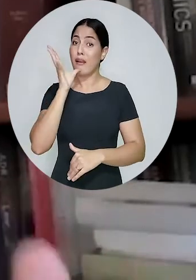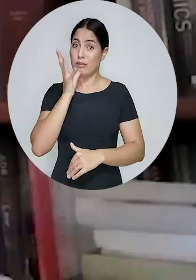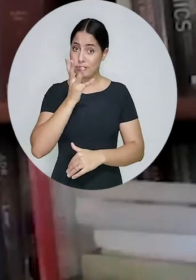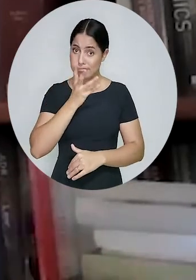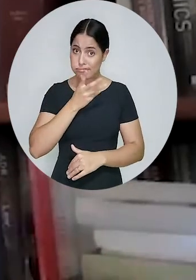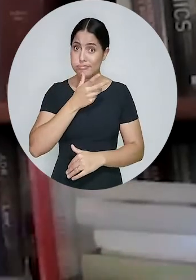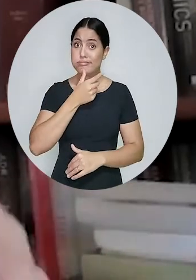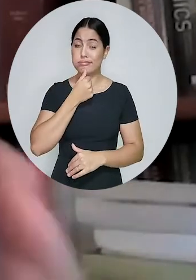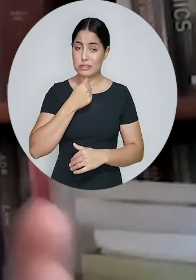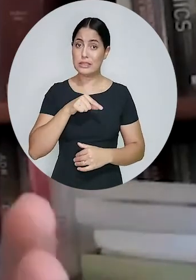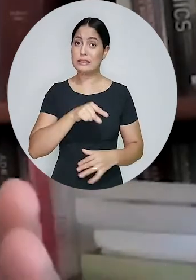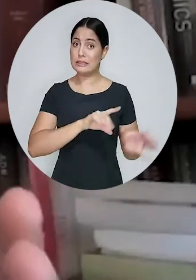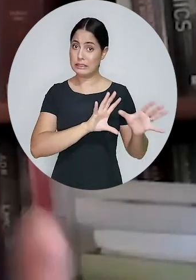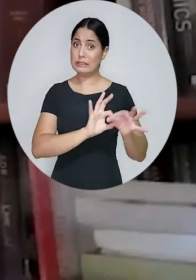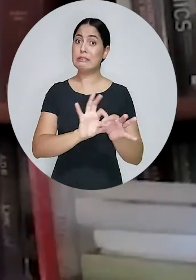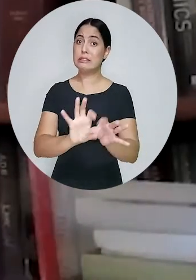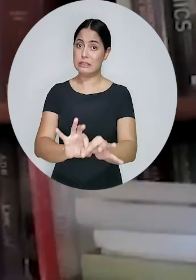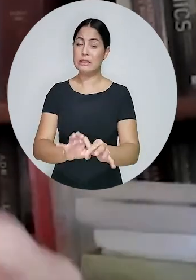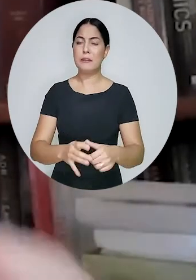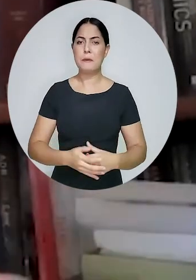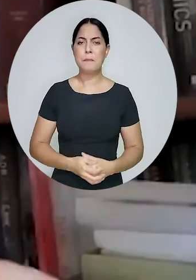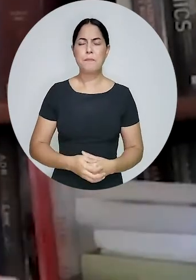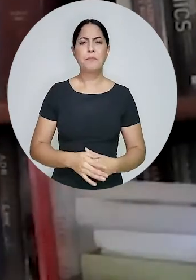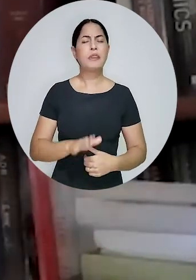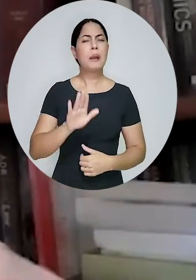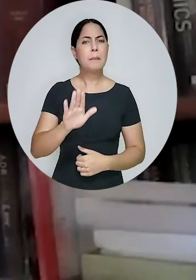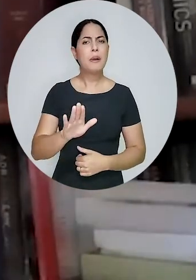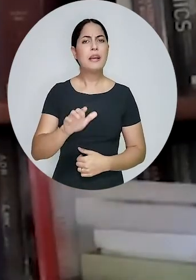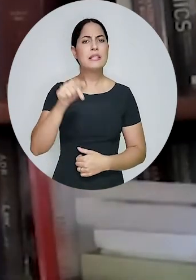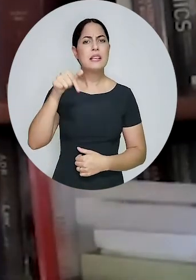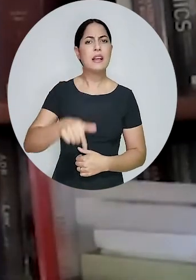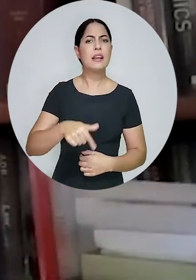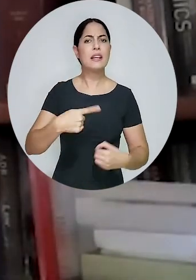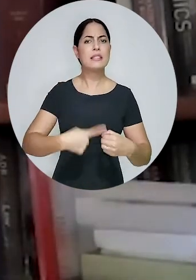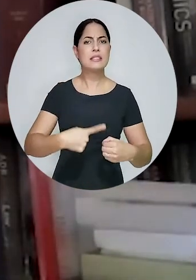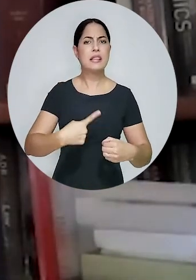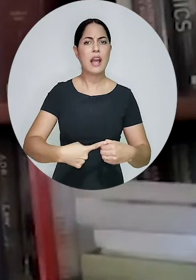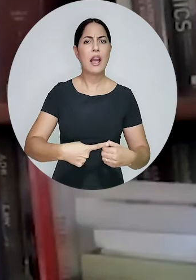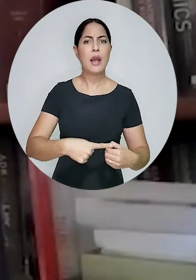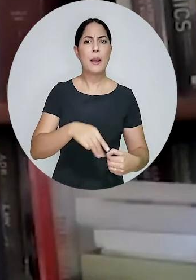unfortunately, the courts have been slow to embrace this concept.